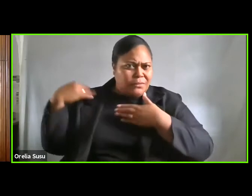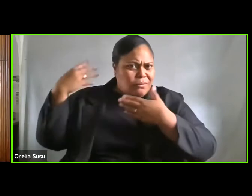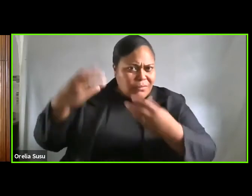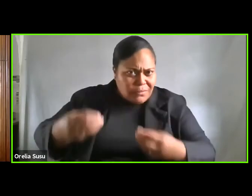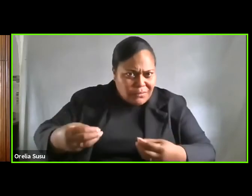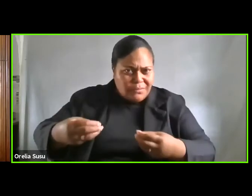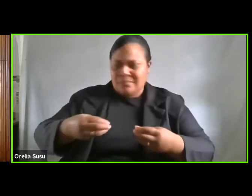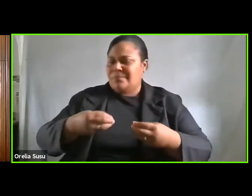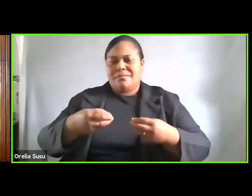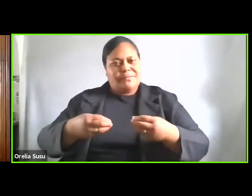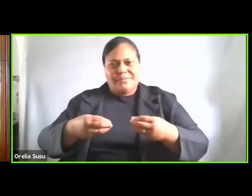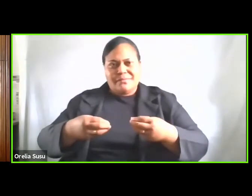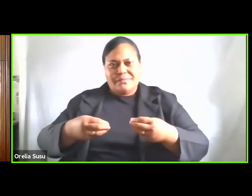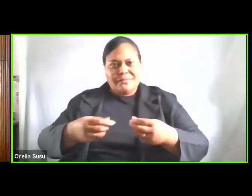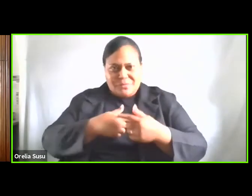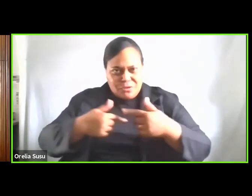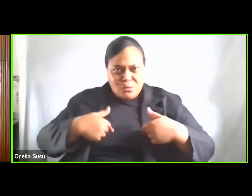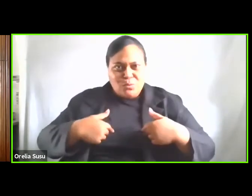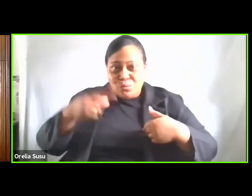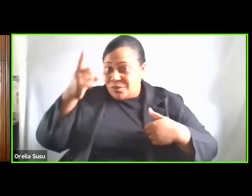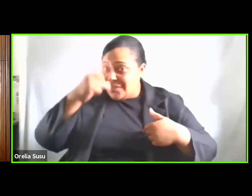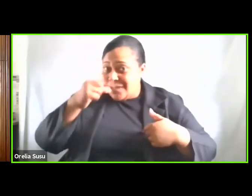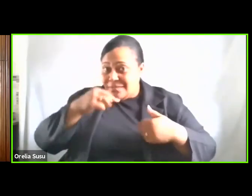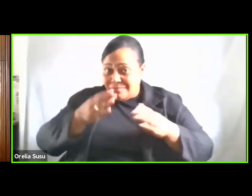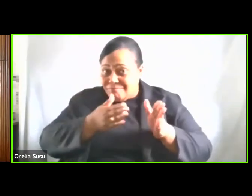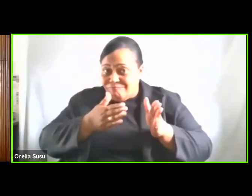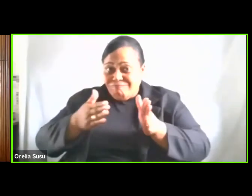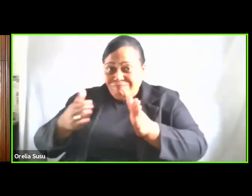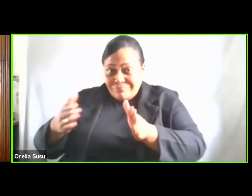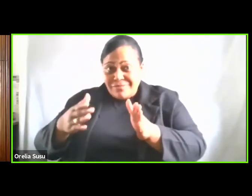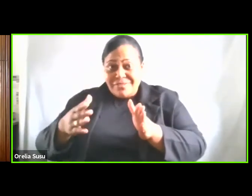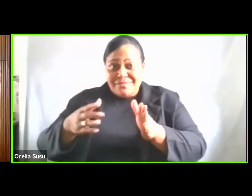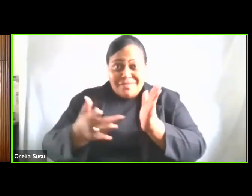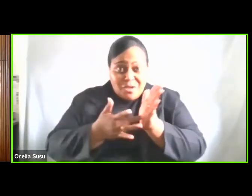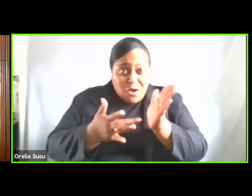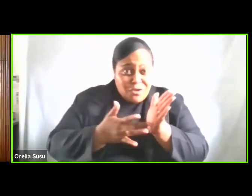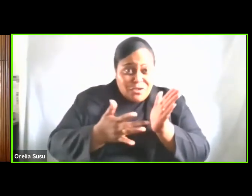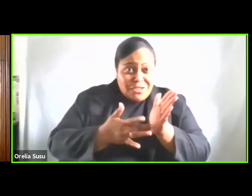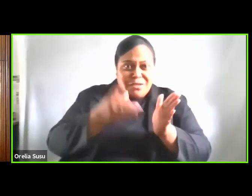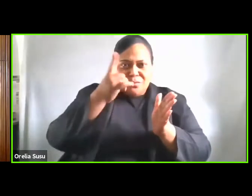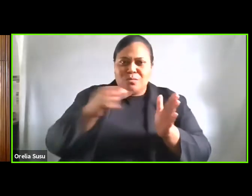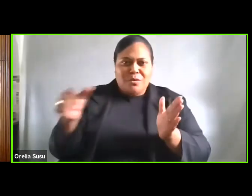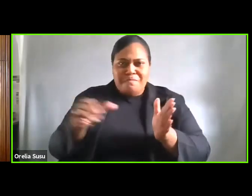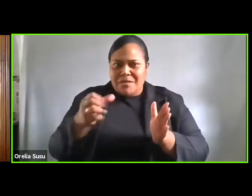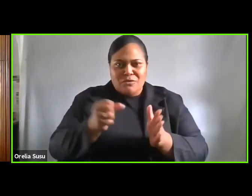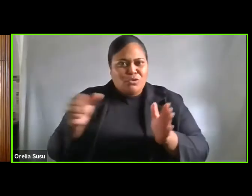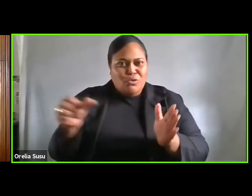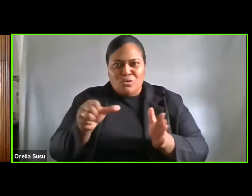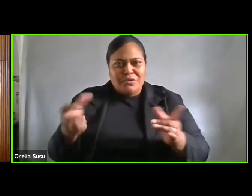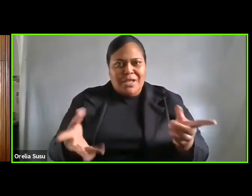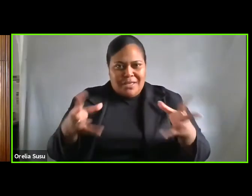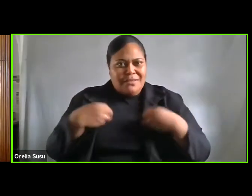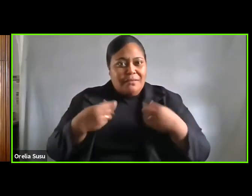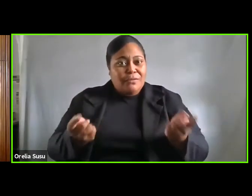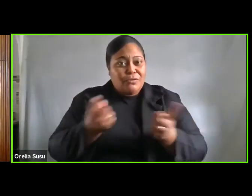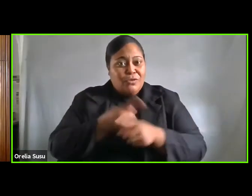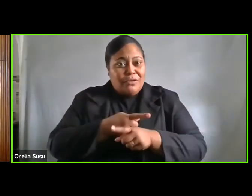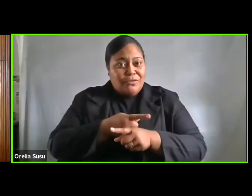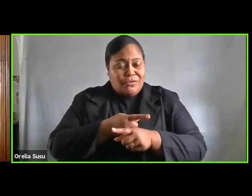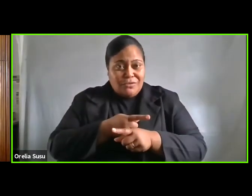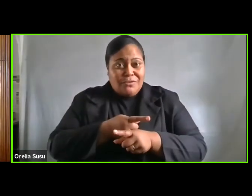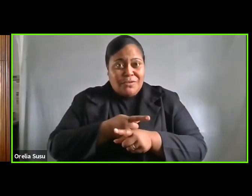know indian has given to end deals with needs that for india interested